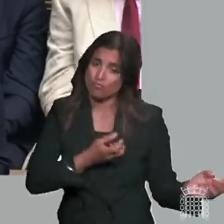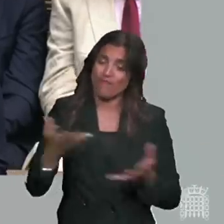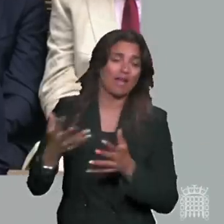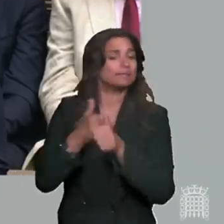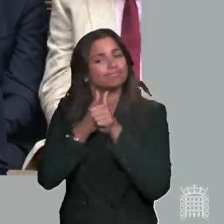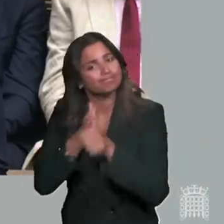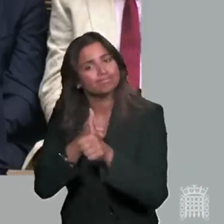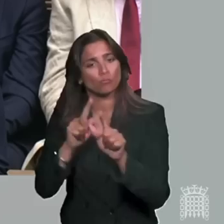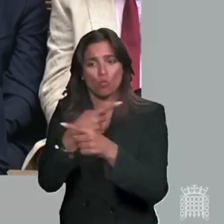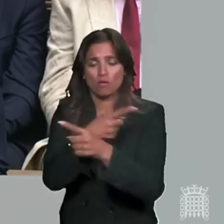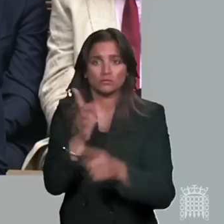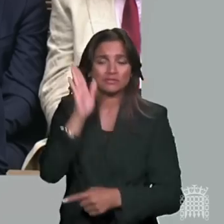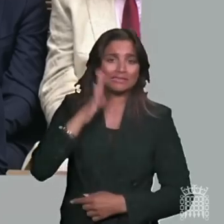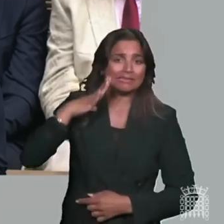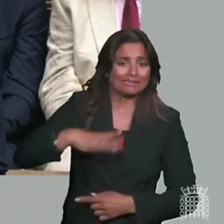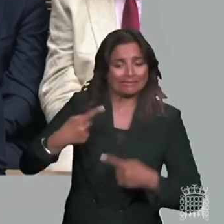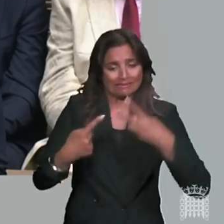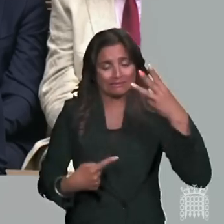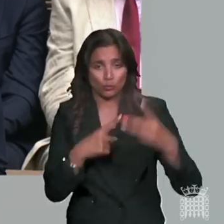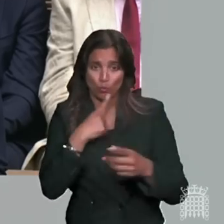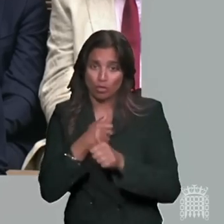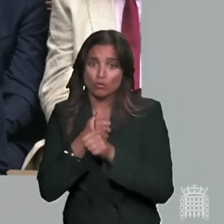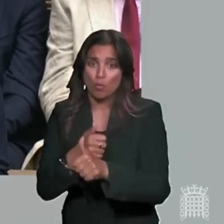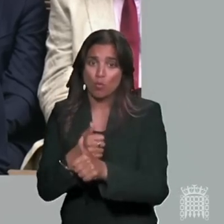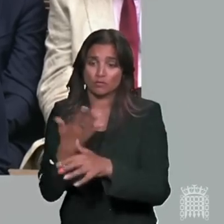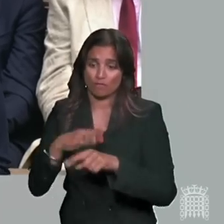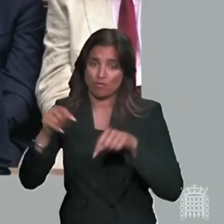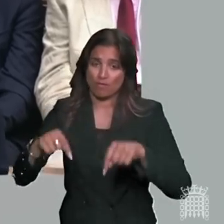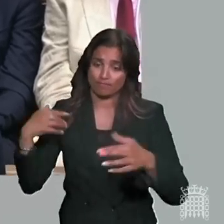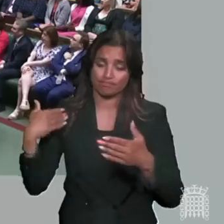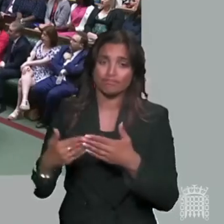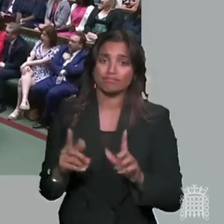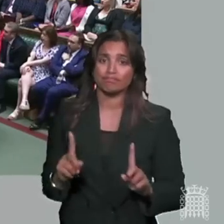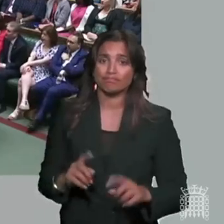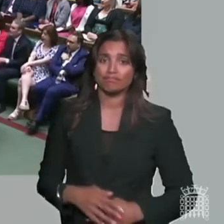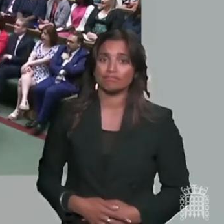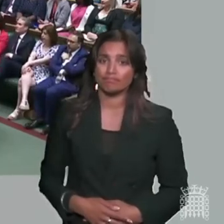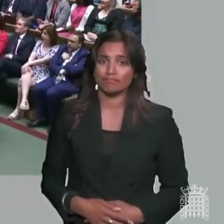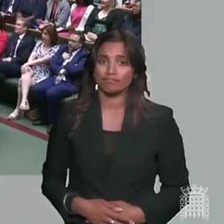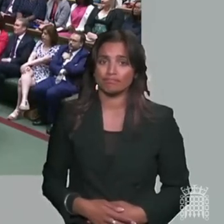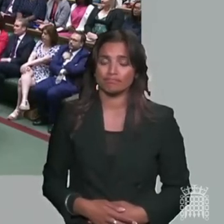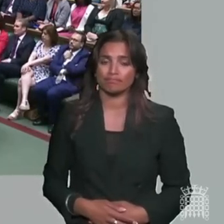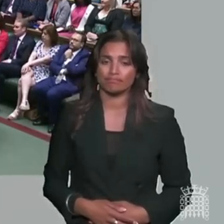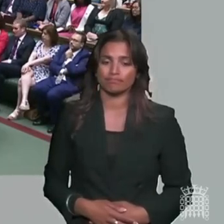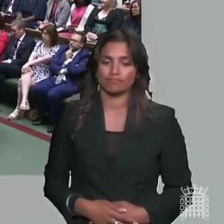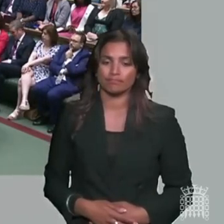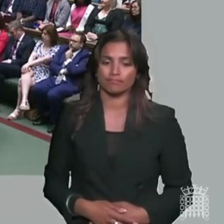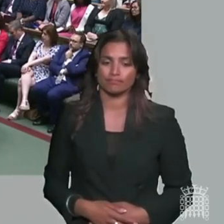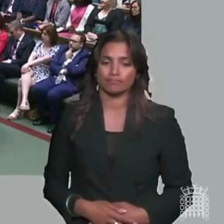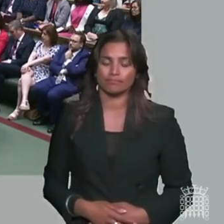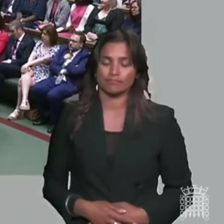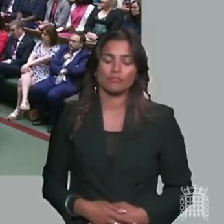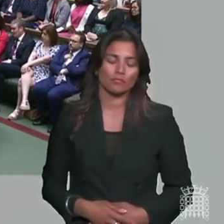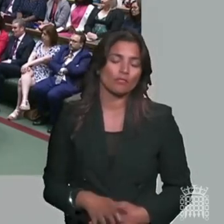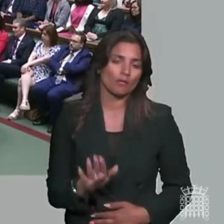to support our constituents following these horrendous events? Minister. Mr. Speaker, like the rest